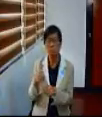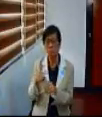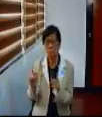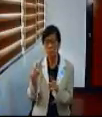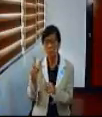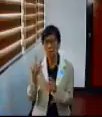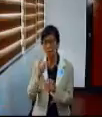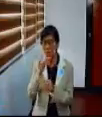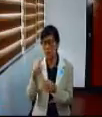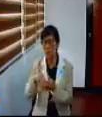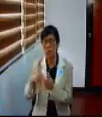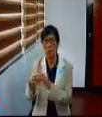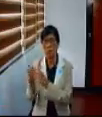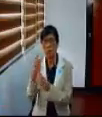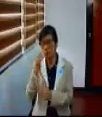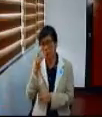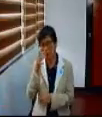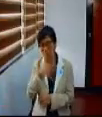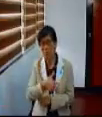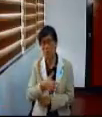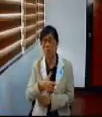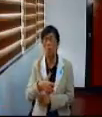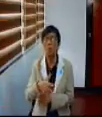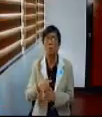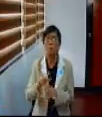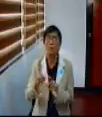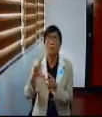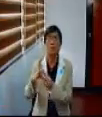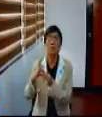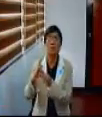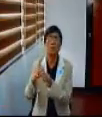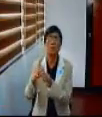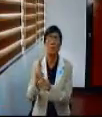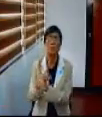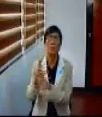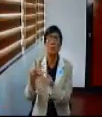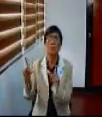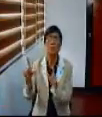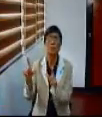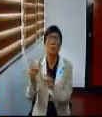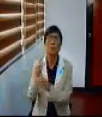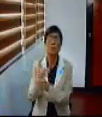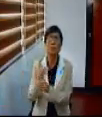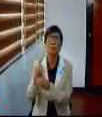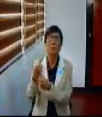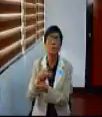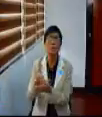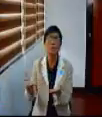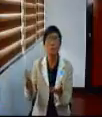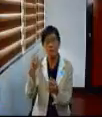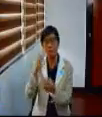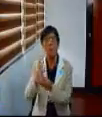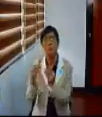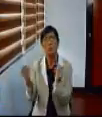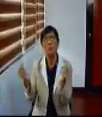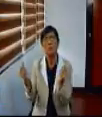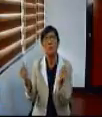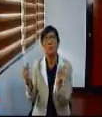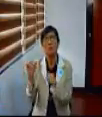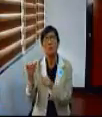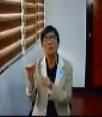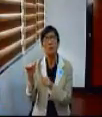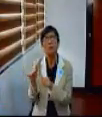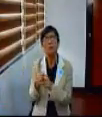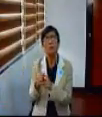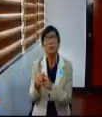because you are linked to it. Because you're linked to it, you use your leverage to make them provide the remedy. So yes, it does cover